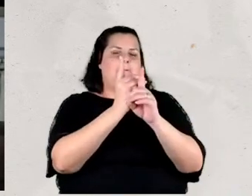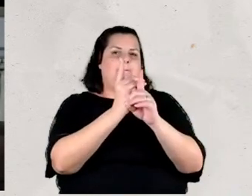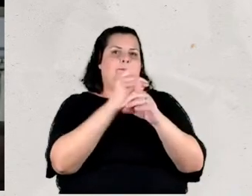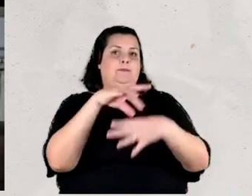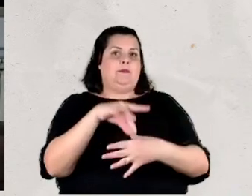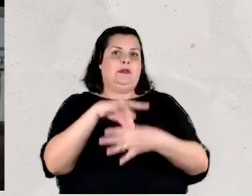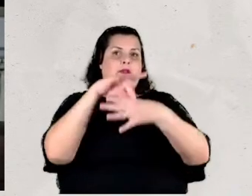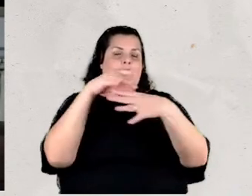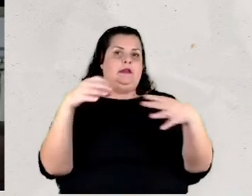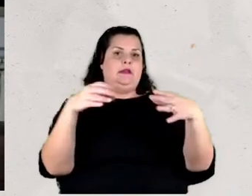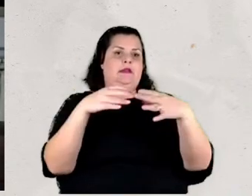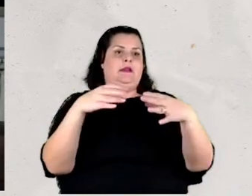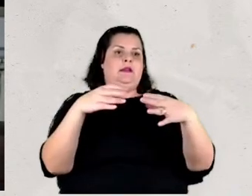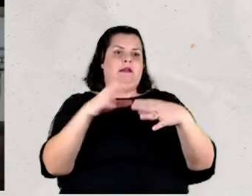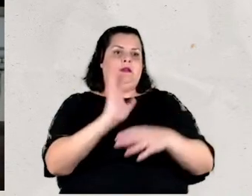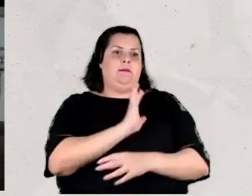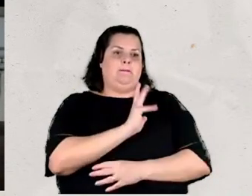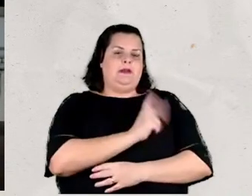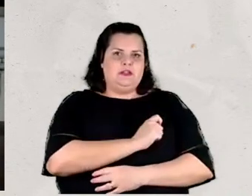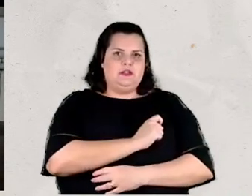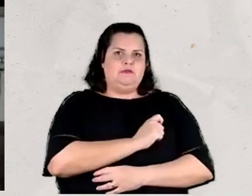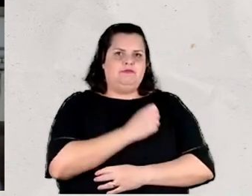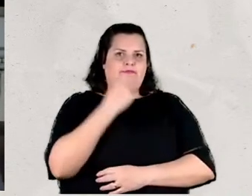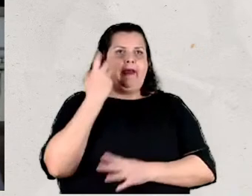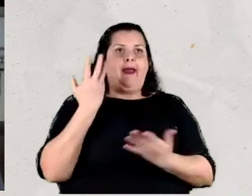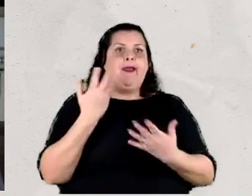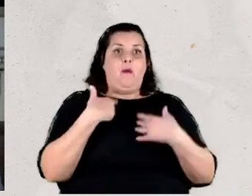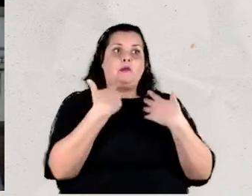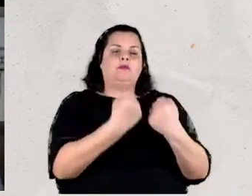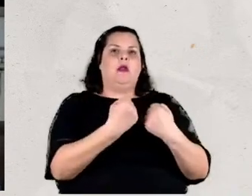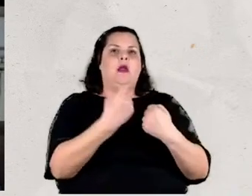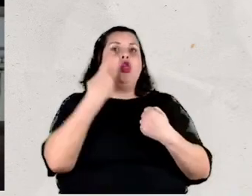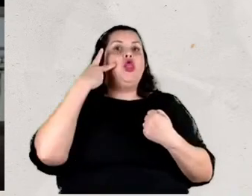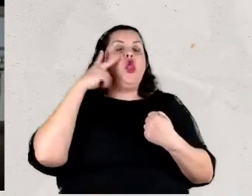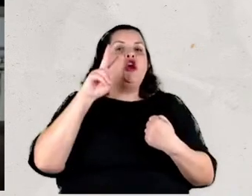And so that for me, you know, and